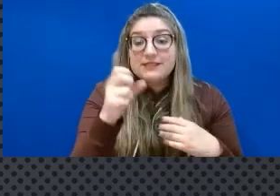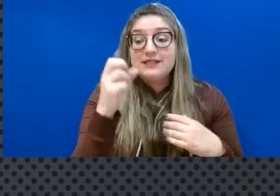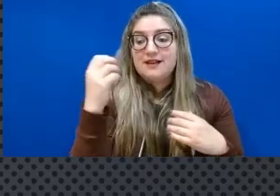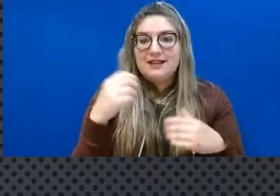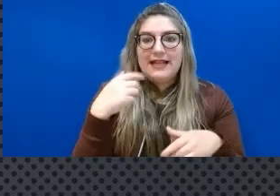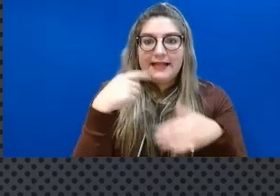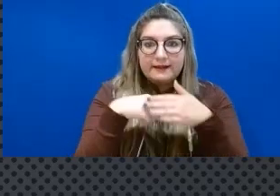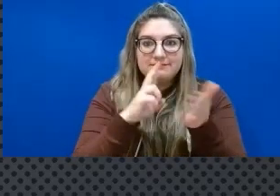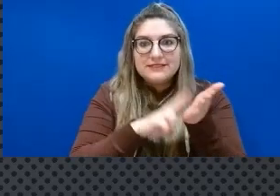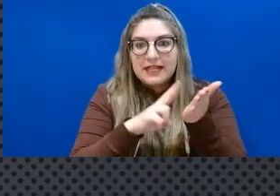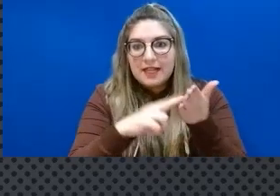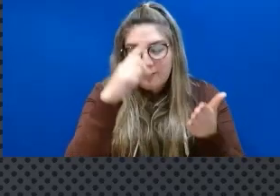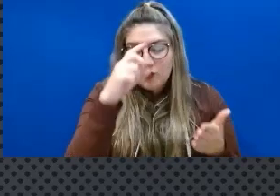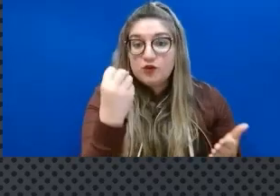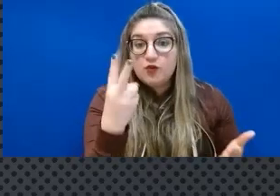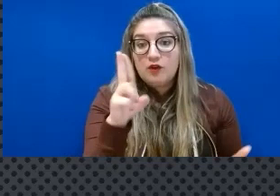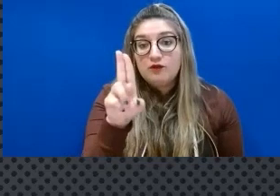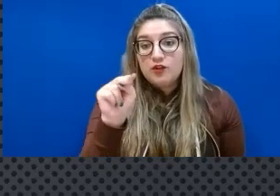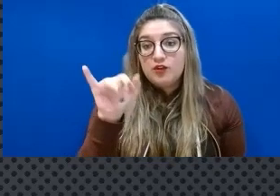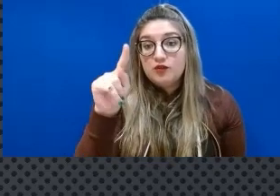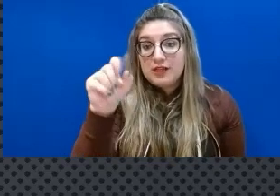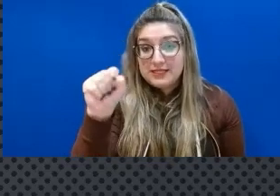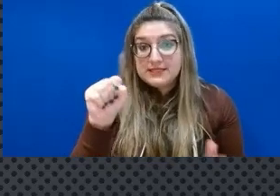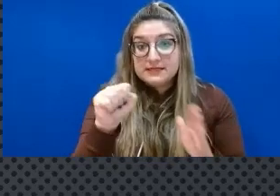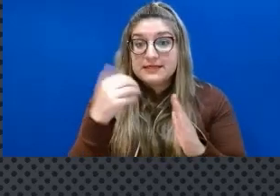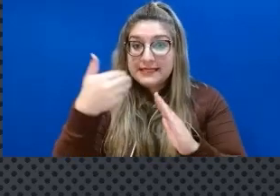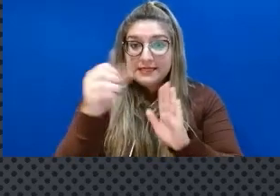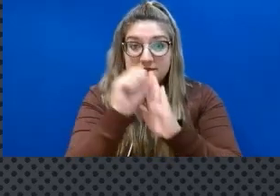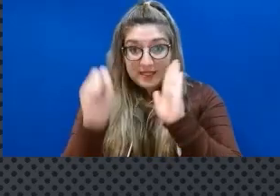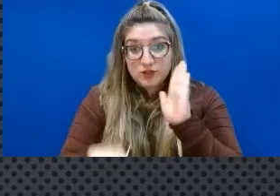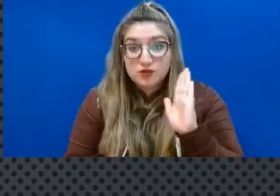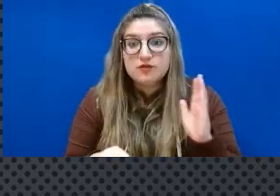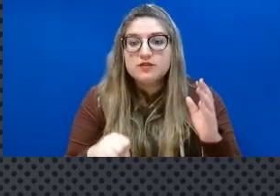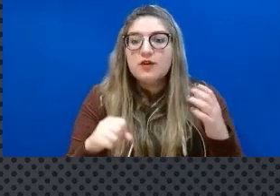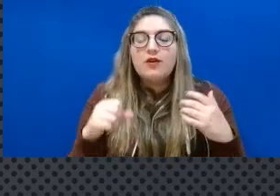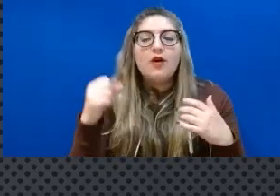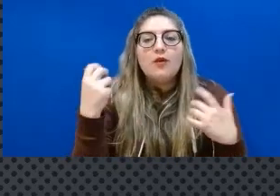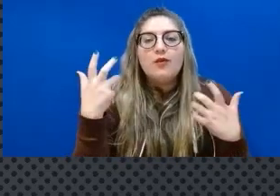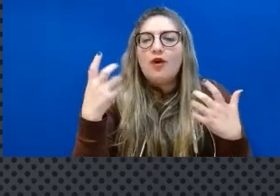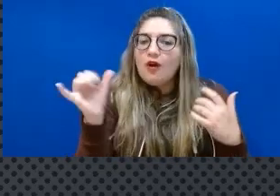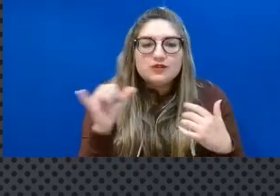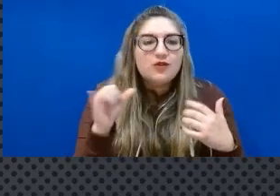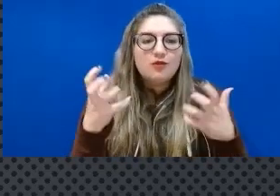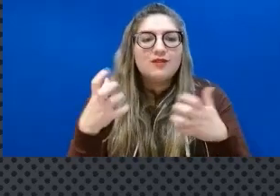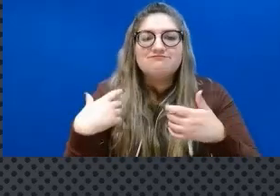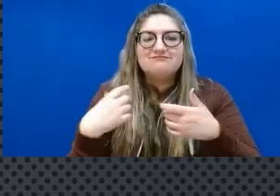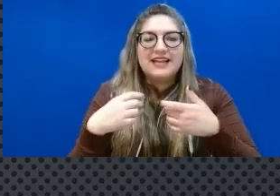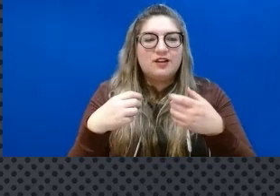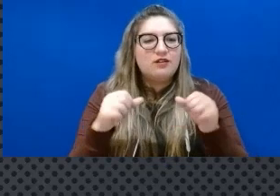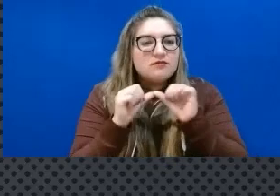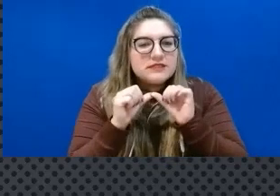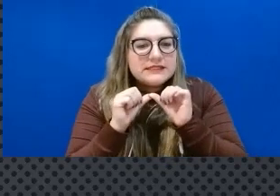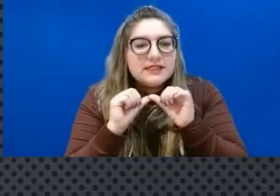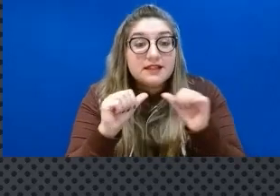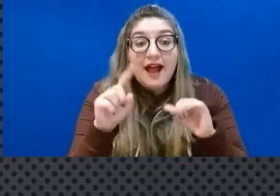attempted less than 60 units because we want to make sure that we see the student the entire way through. We don't want a student that's almost done. I mean, we'll help them still, but we want